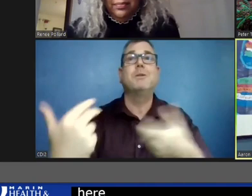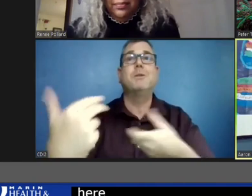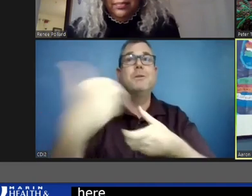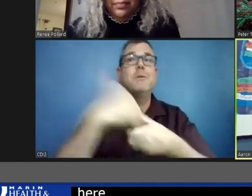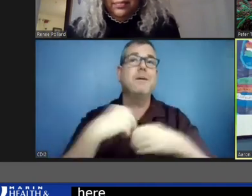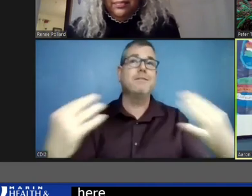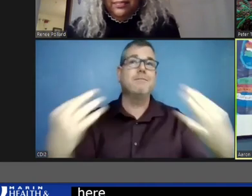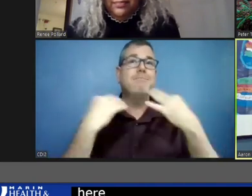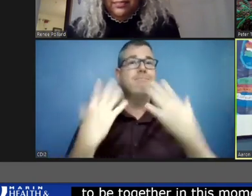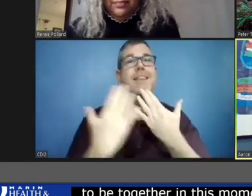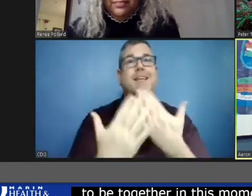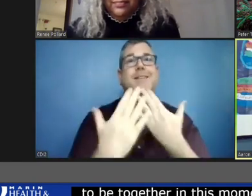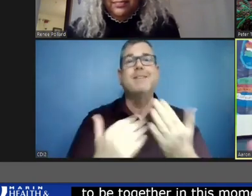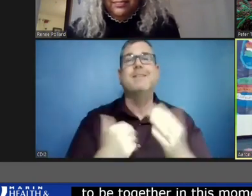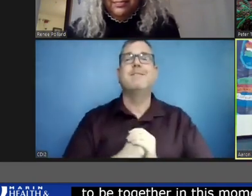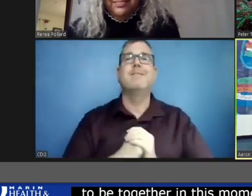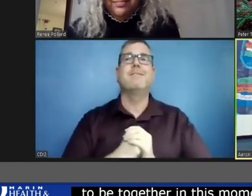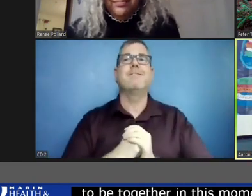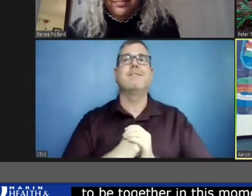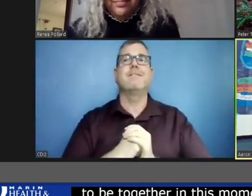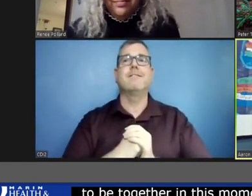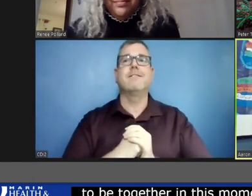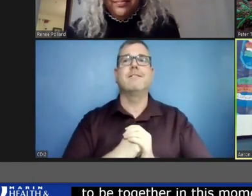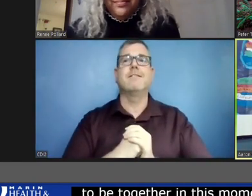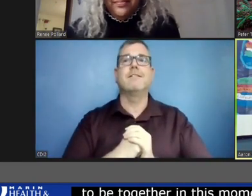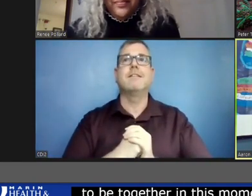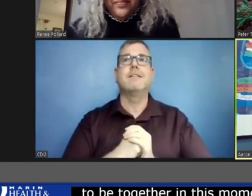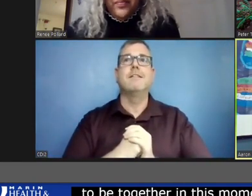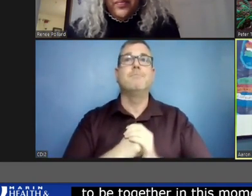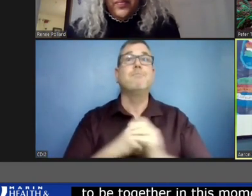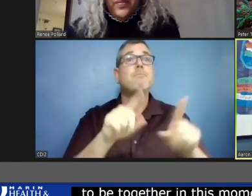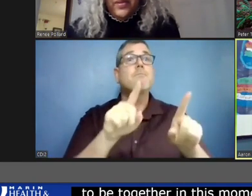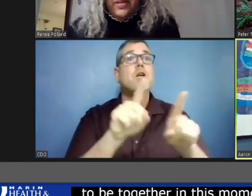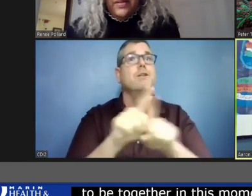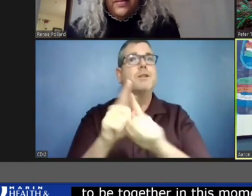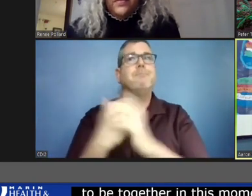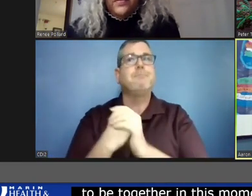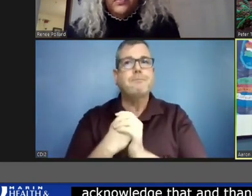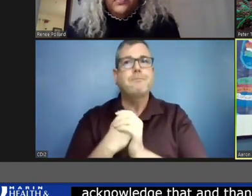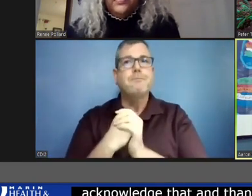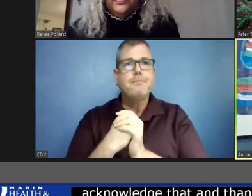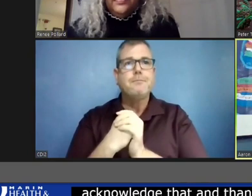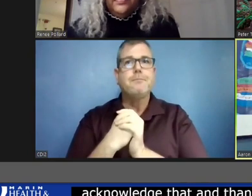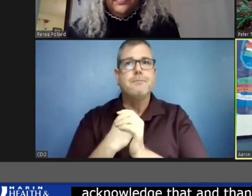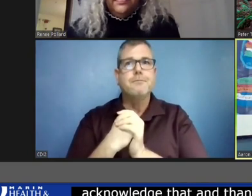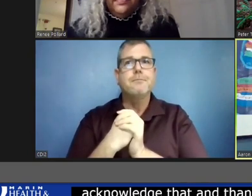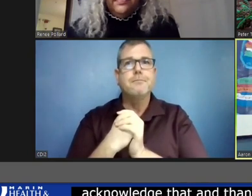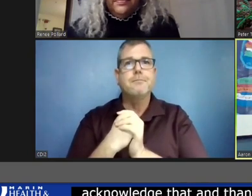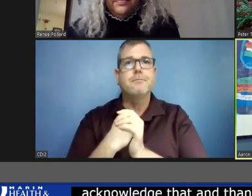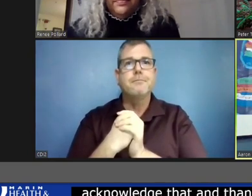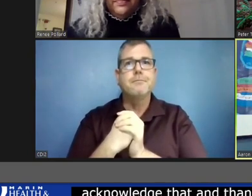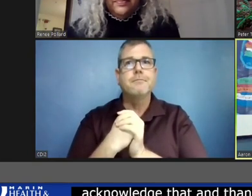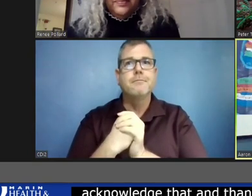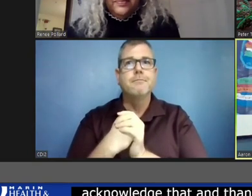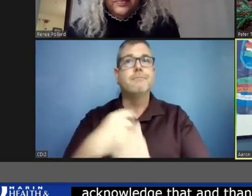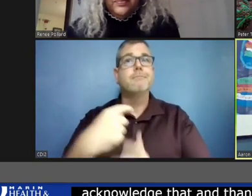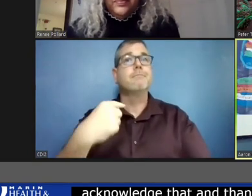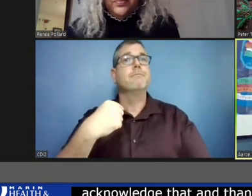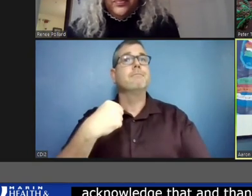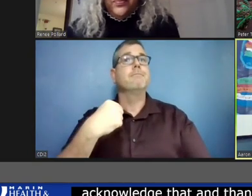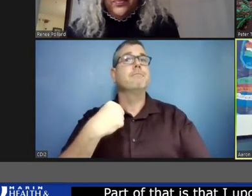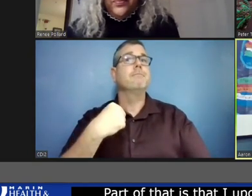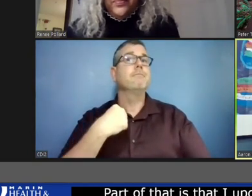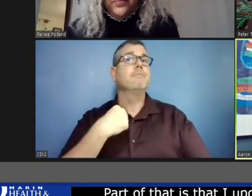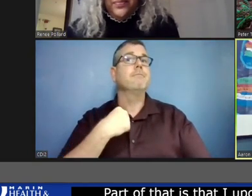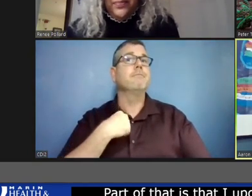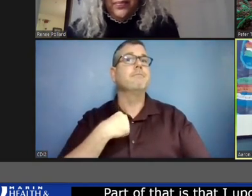and thank you for that. Part of that is that I have updated some slides that I just sent over. So I apologize,